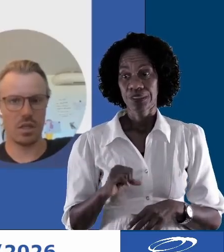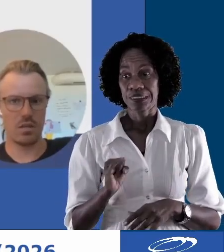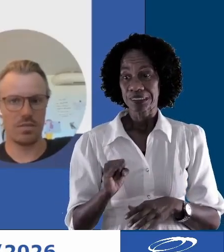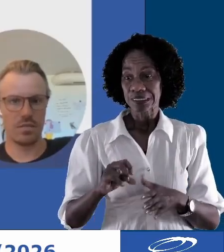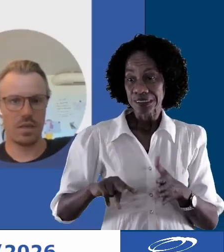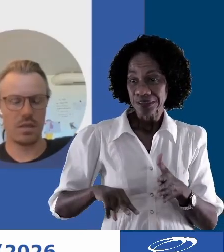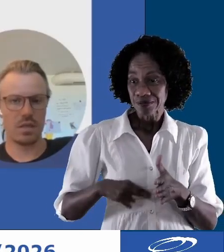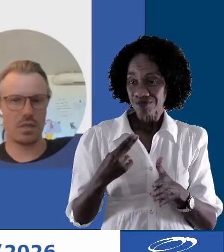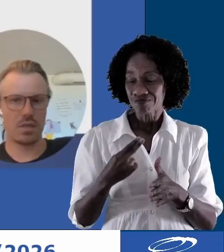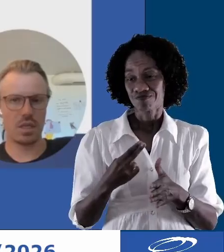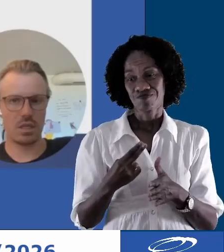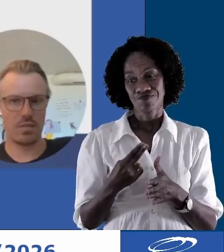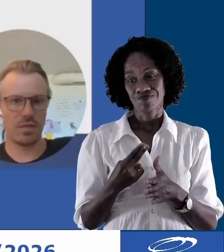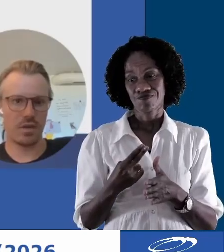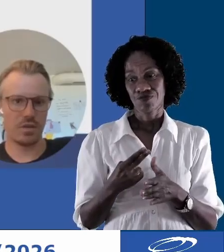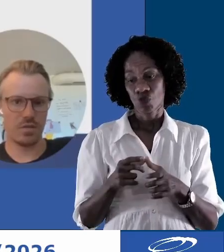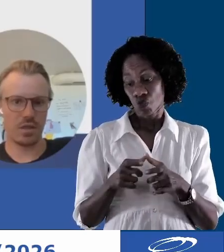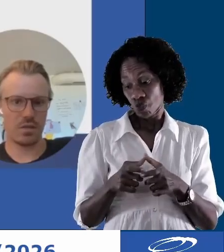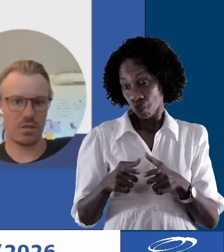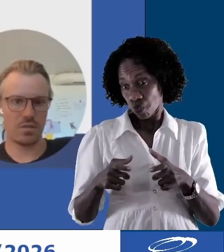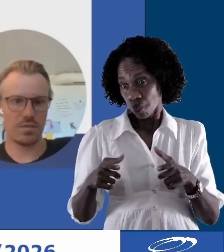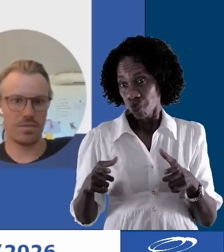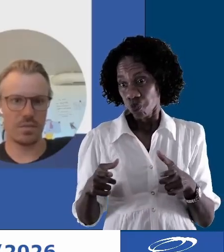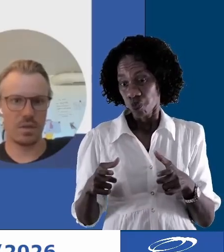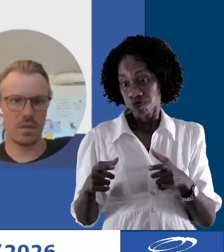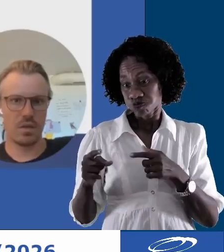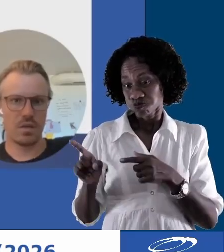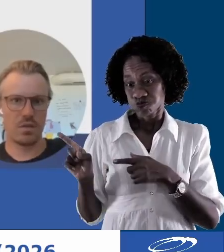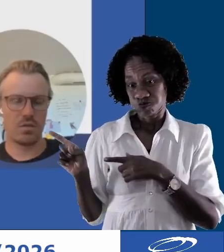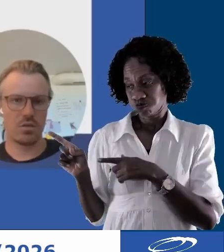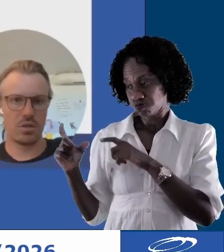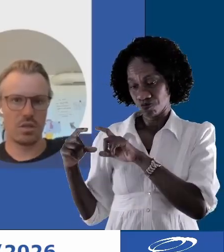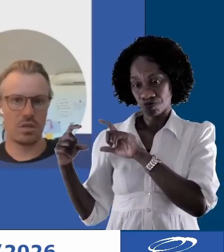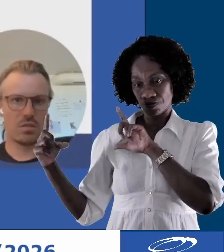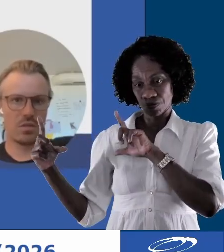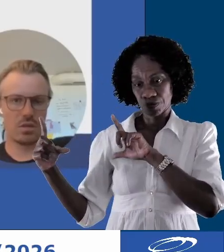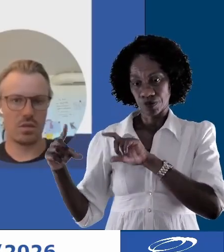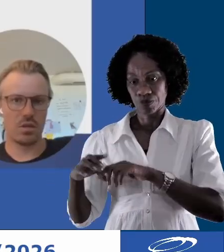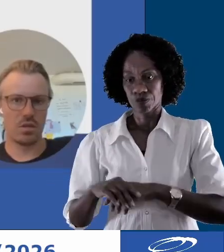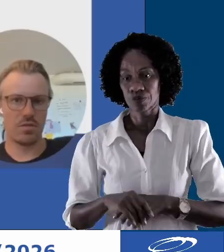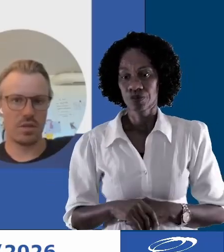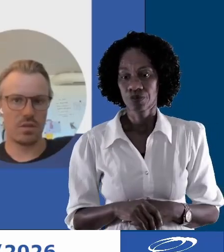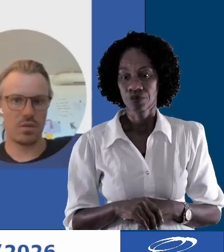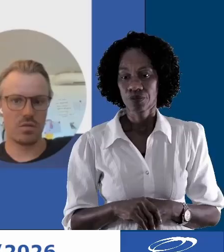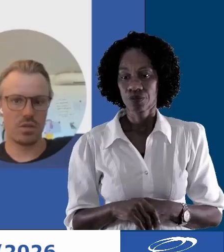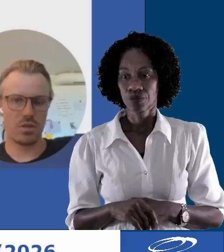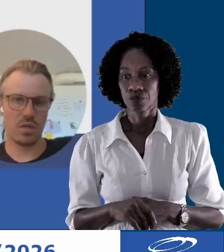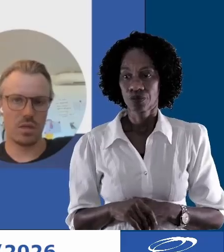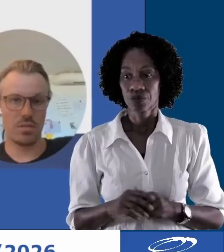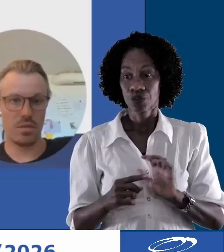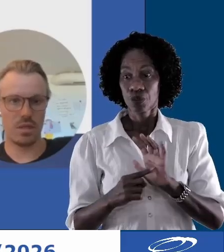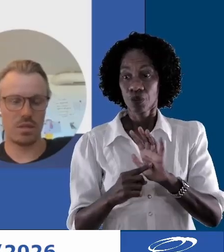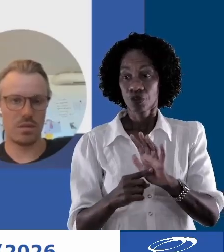inside, and this can be challenged by various factors. To illustrate this, here's a study on infected bone tissue